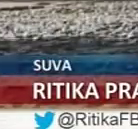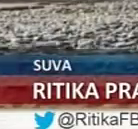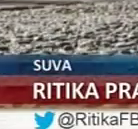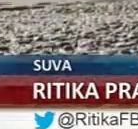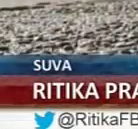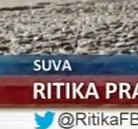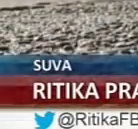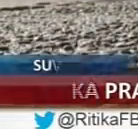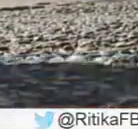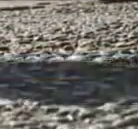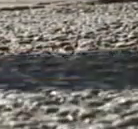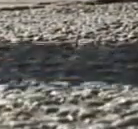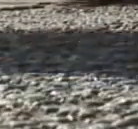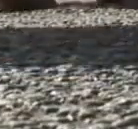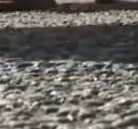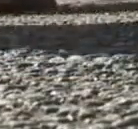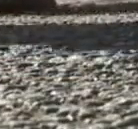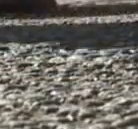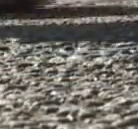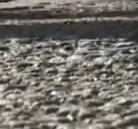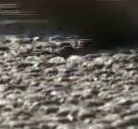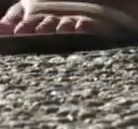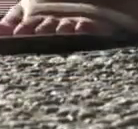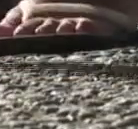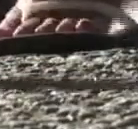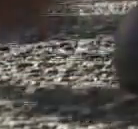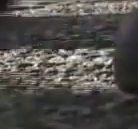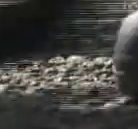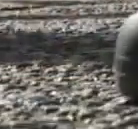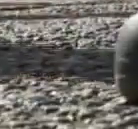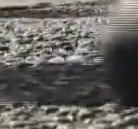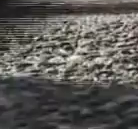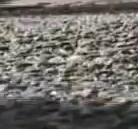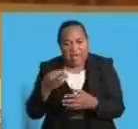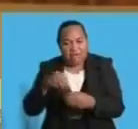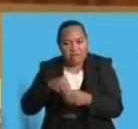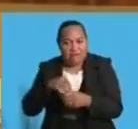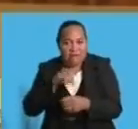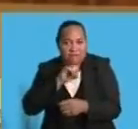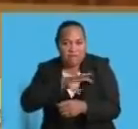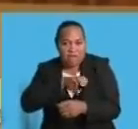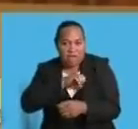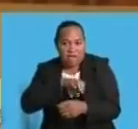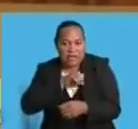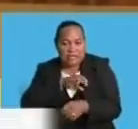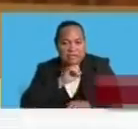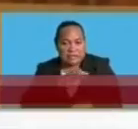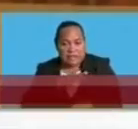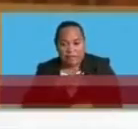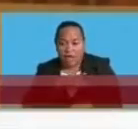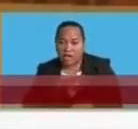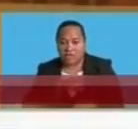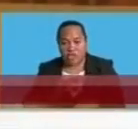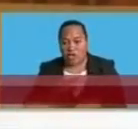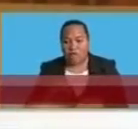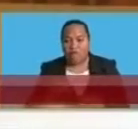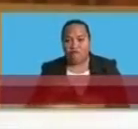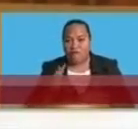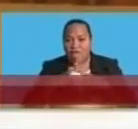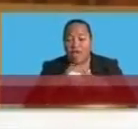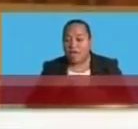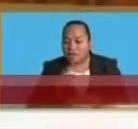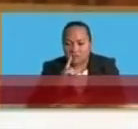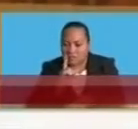is unable to give their views or criticize government policies openly. There is fear, no freebies, no one is allowed to